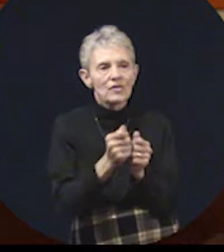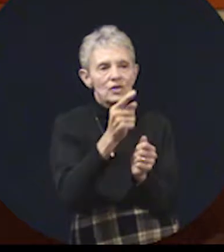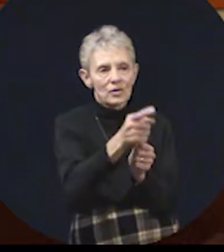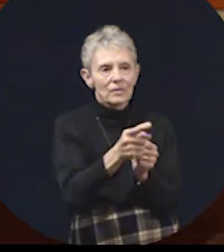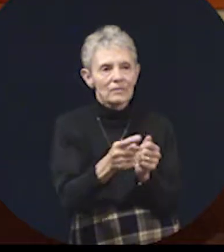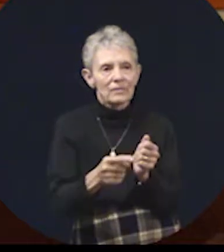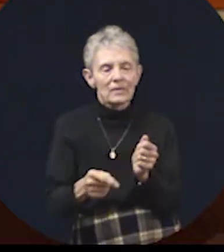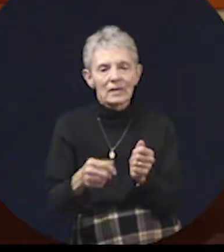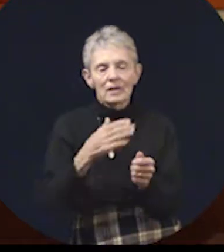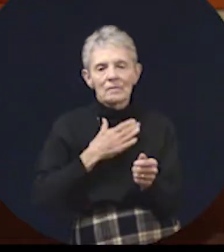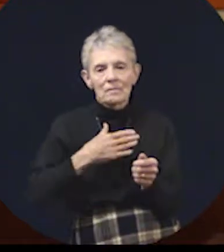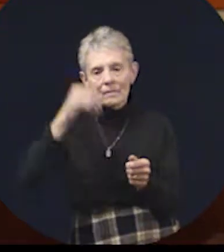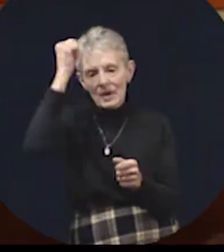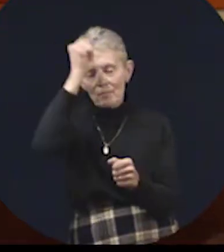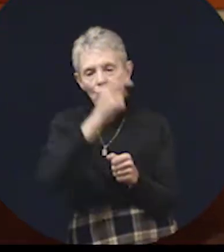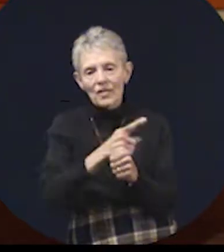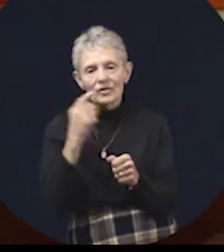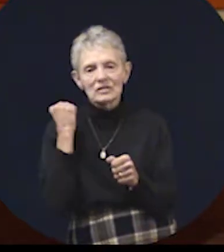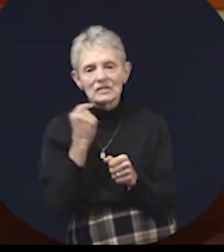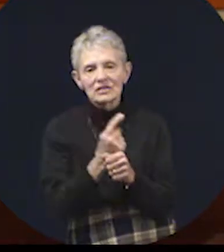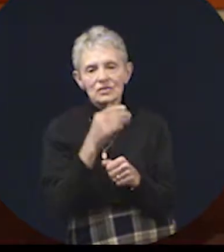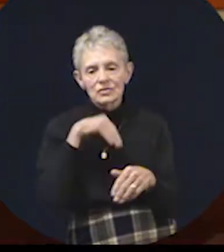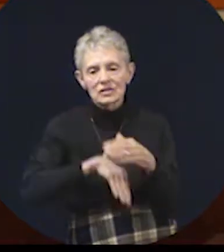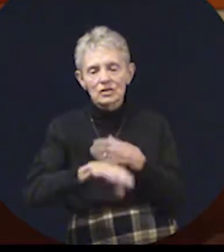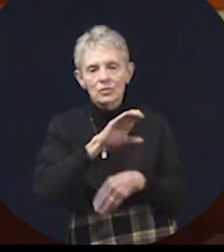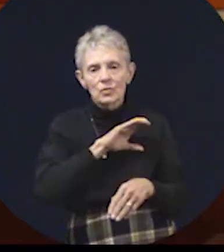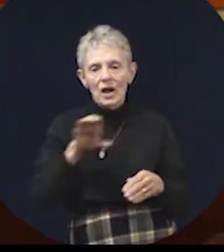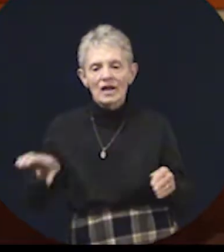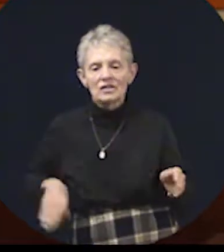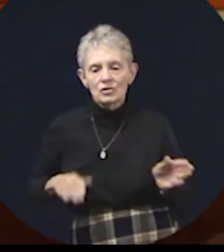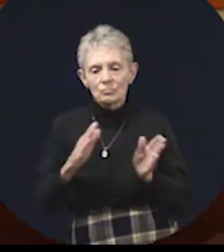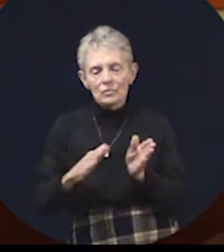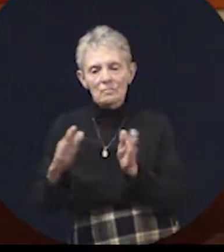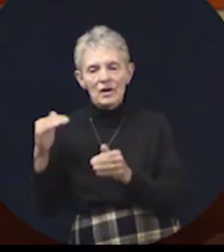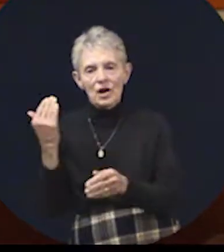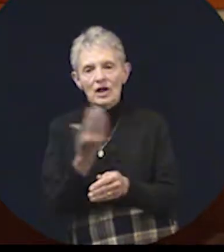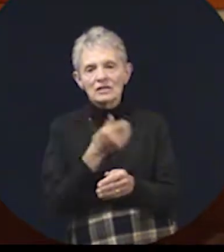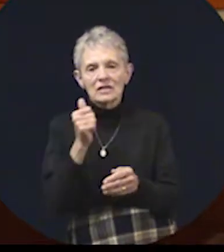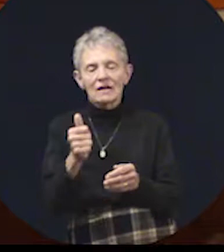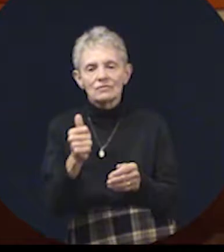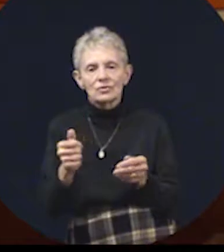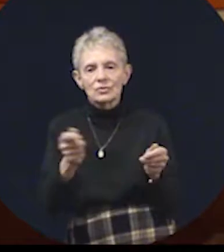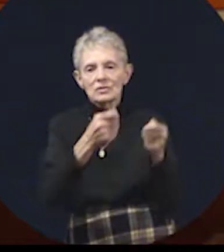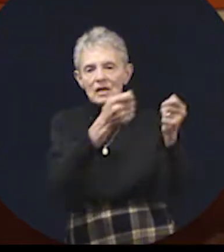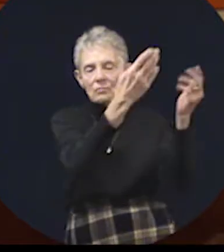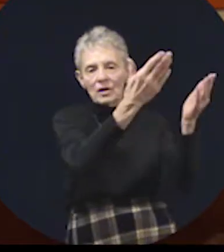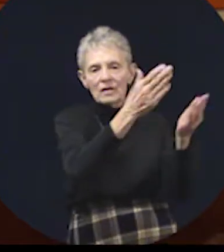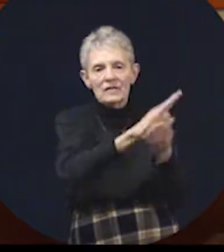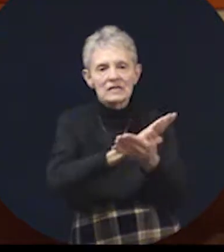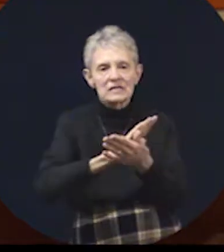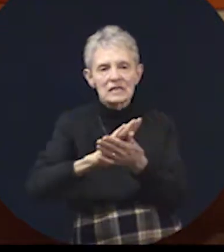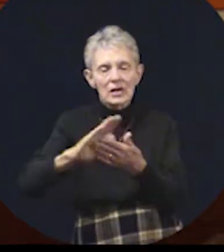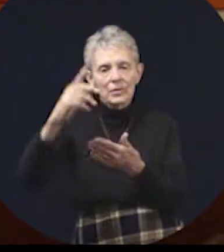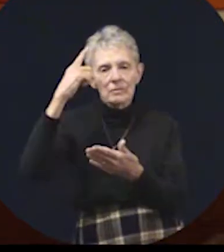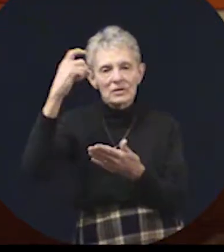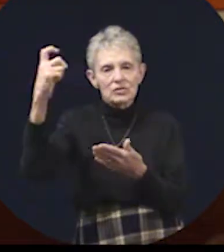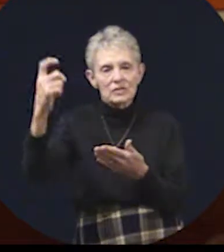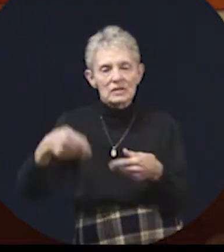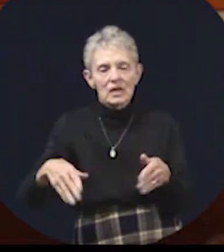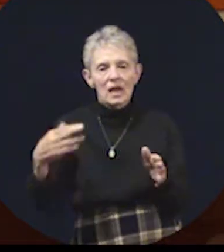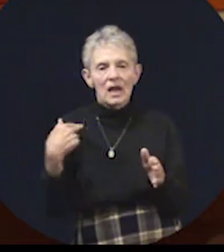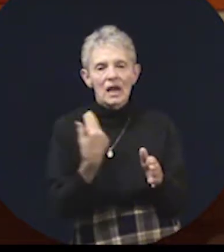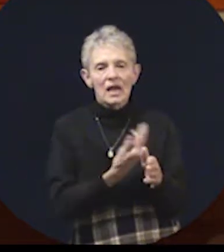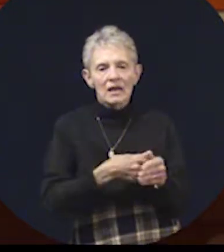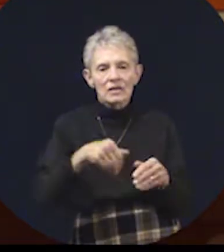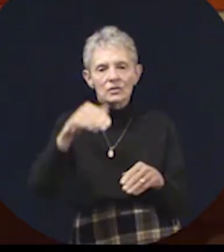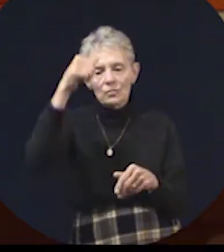sisters and brothers in Christ, to prepare ourselves to celebrate these sacred mysteries, let us call to mind our